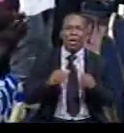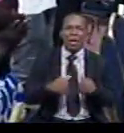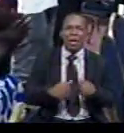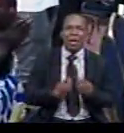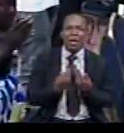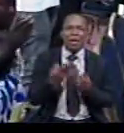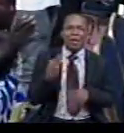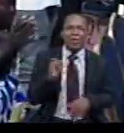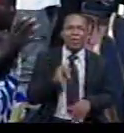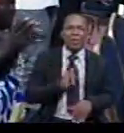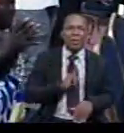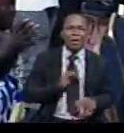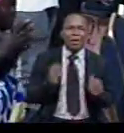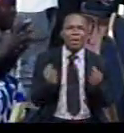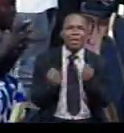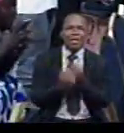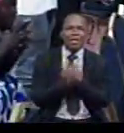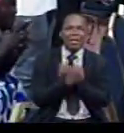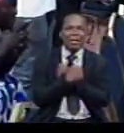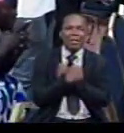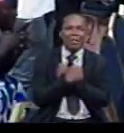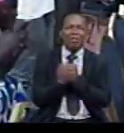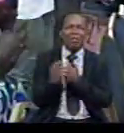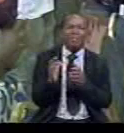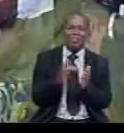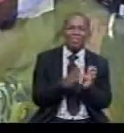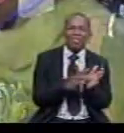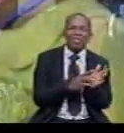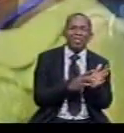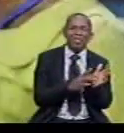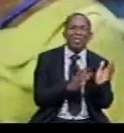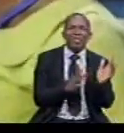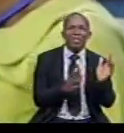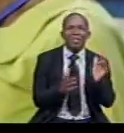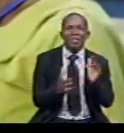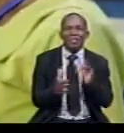Oh, how I love